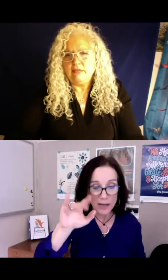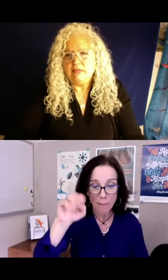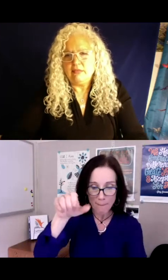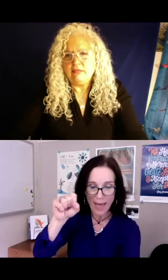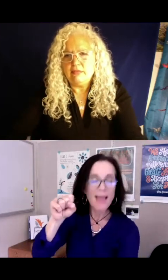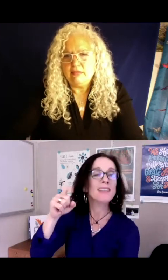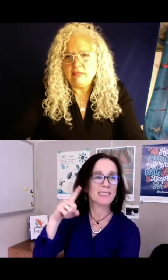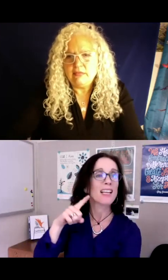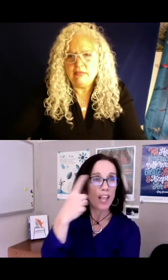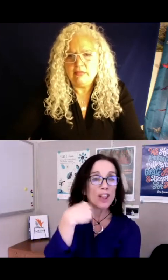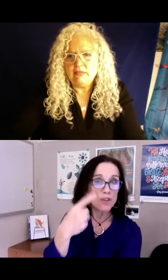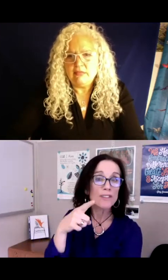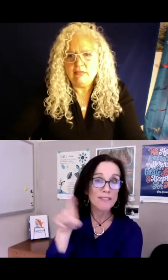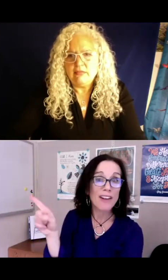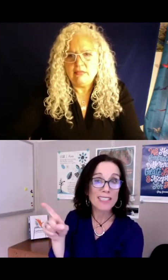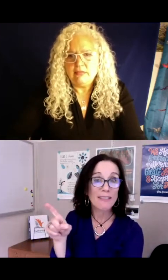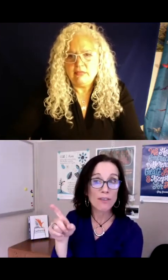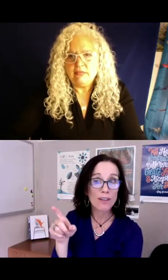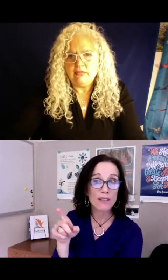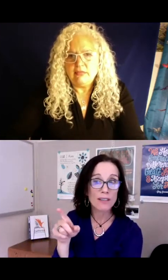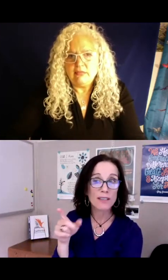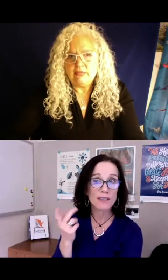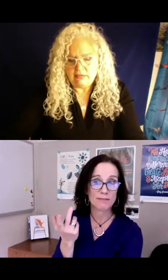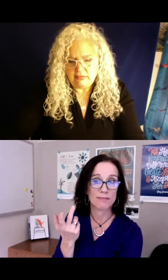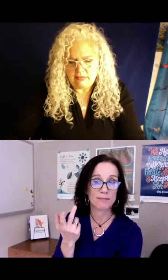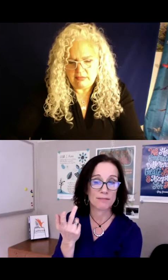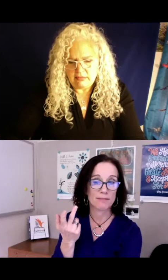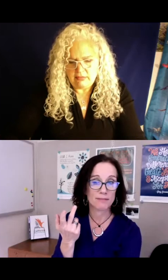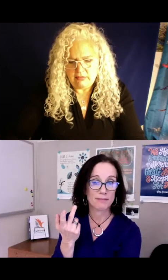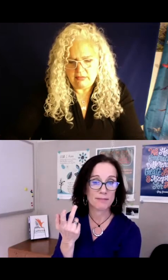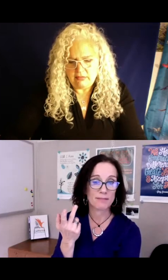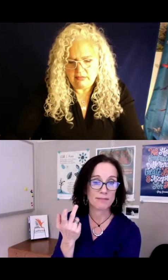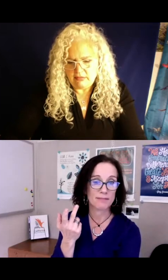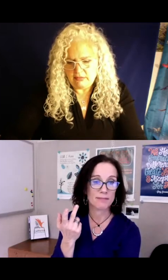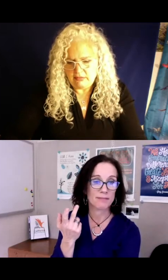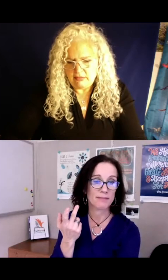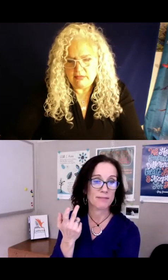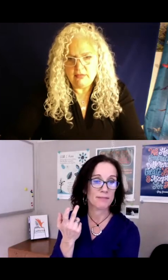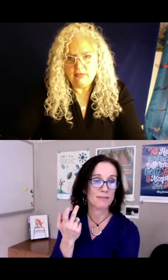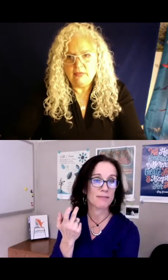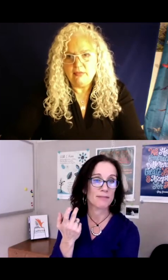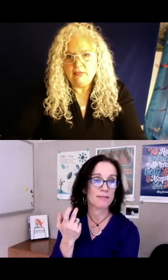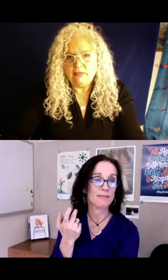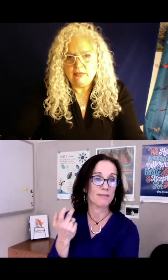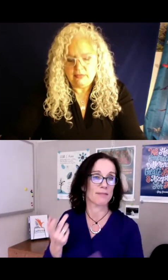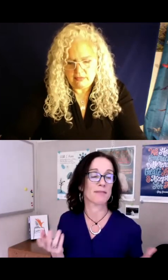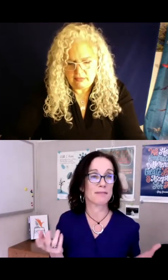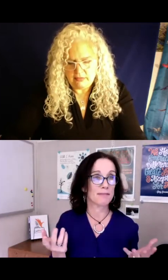their peers. And the critical mass here looks very different.